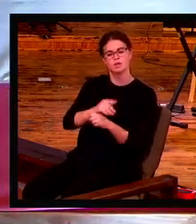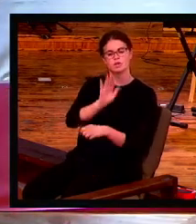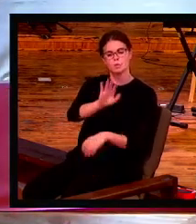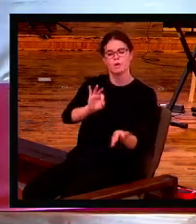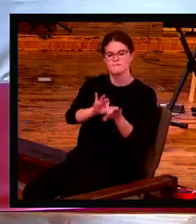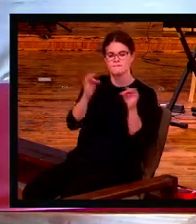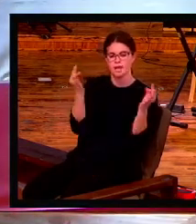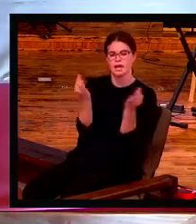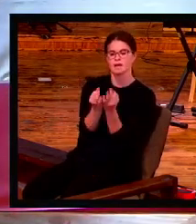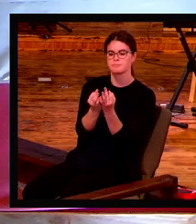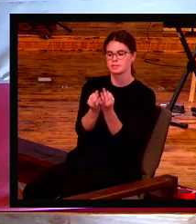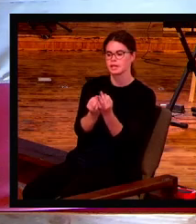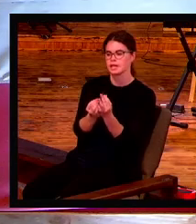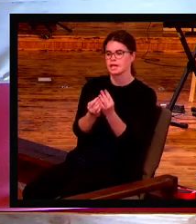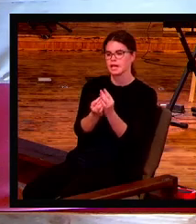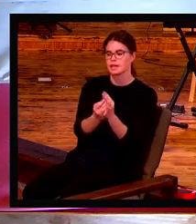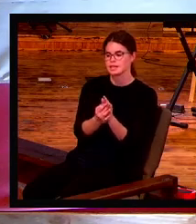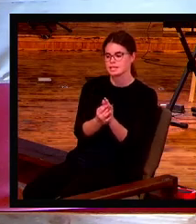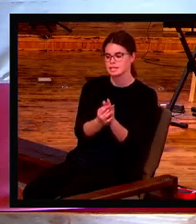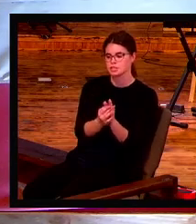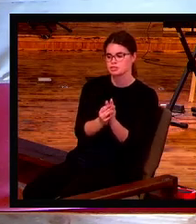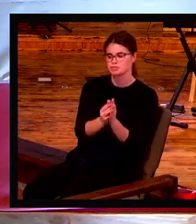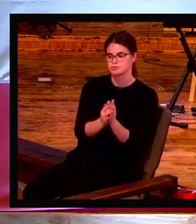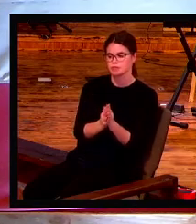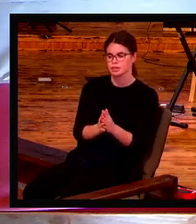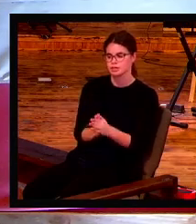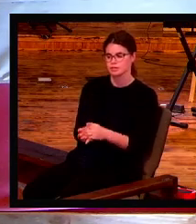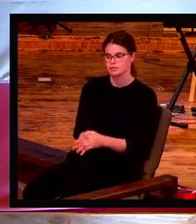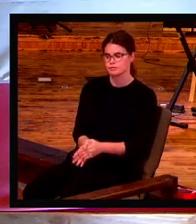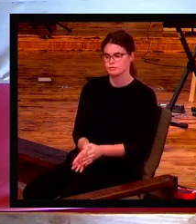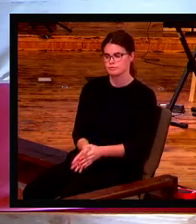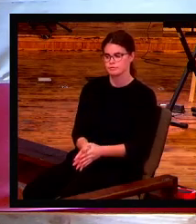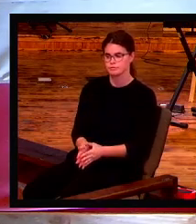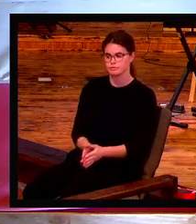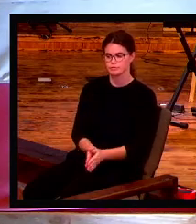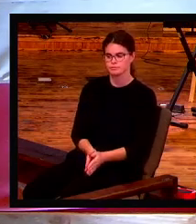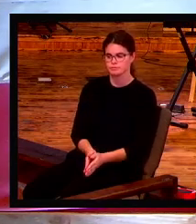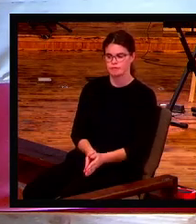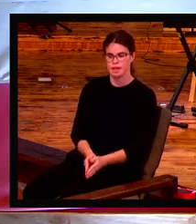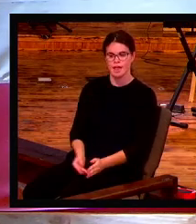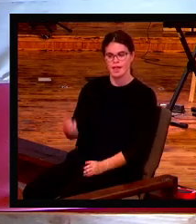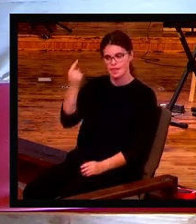context. Think about your dad, your mom,